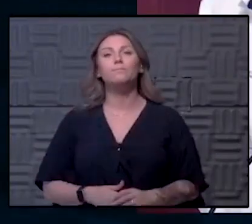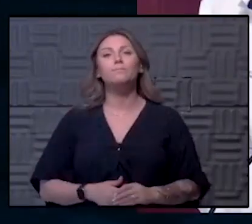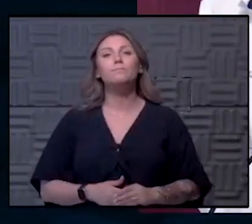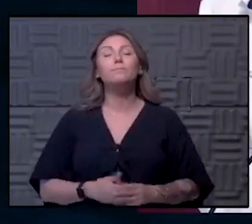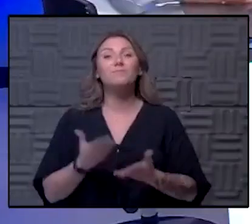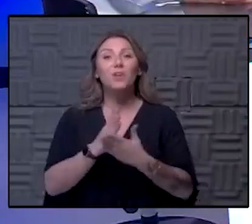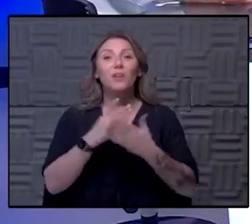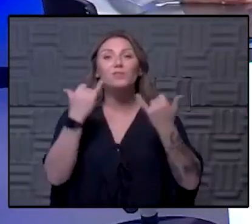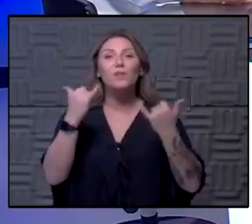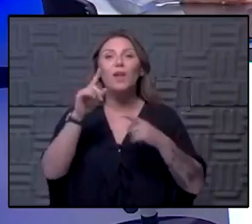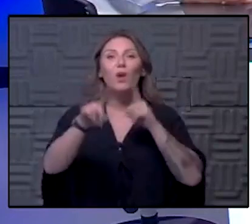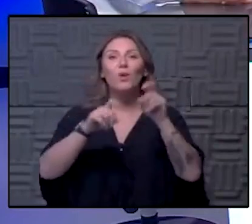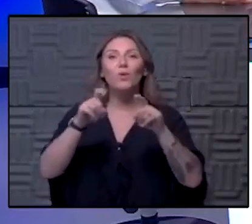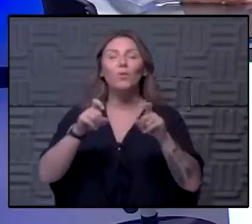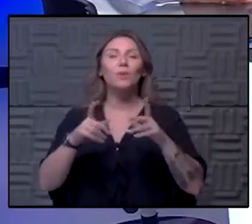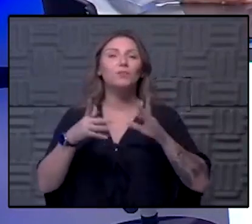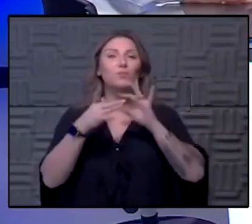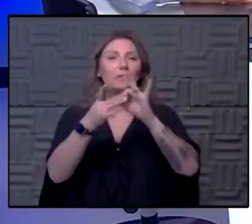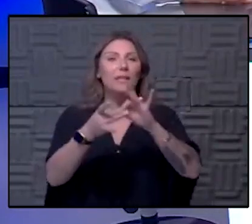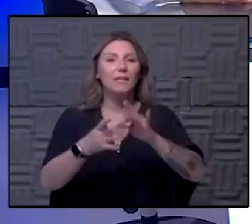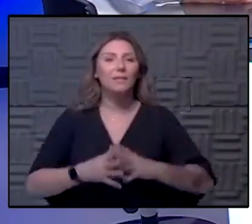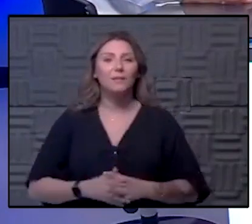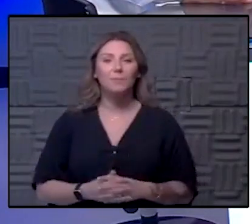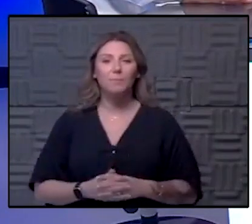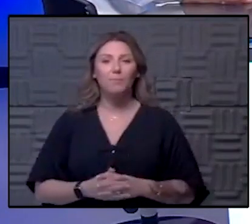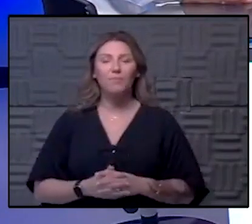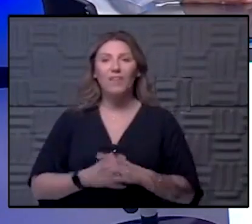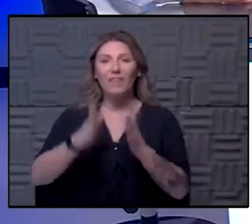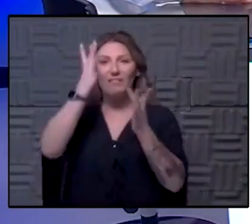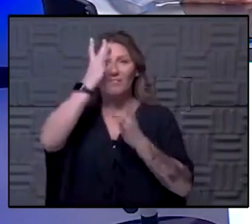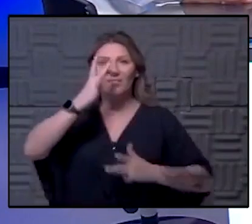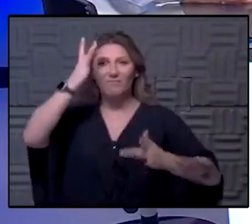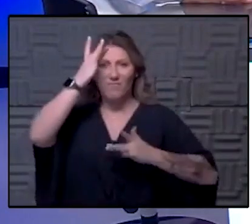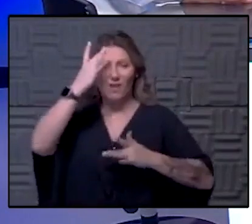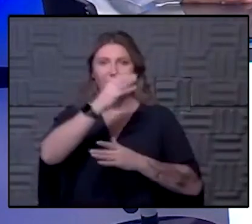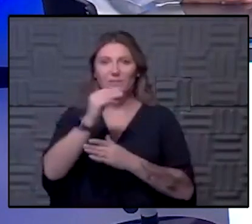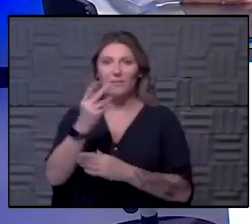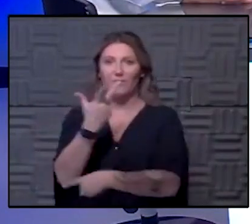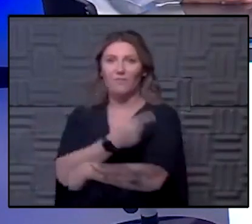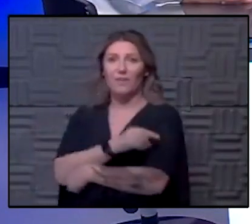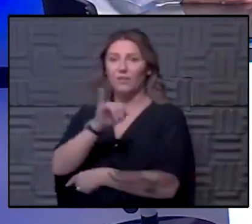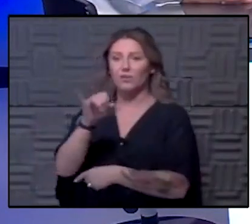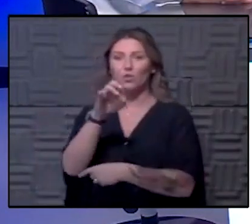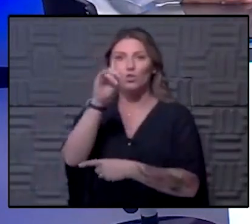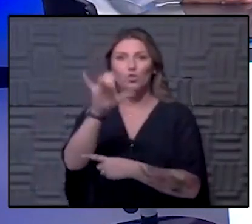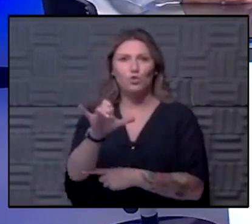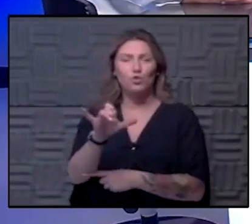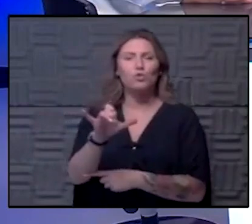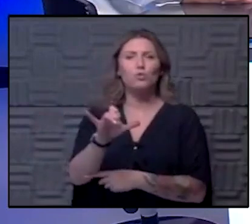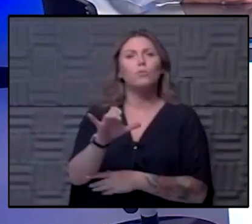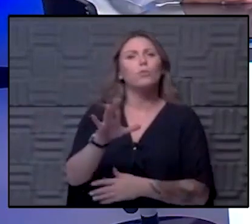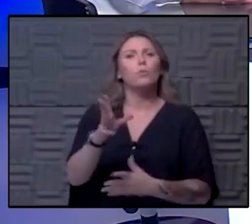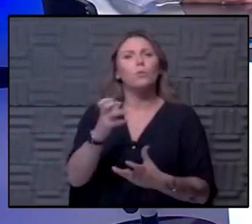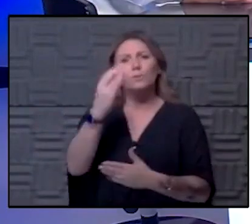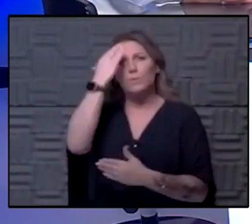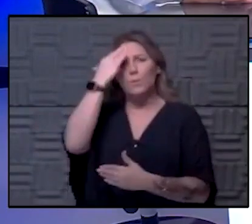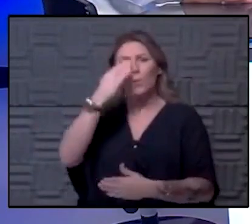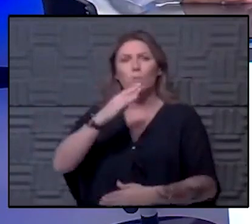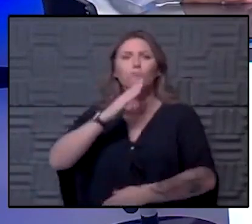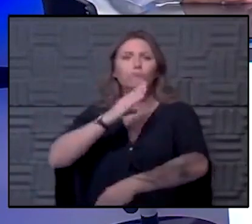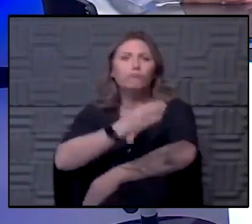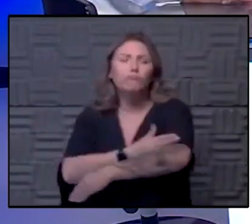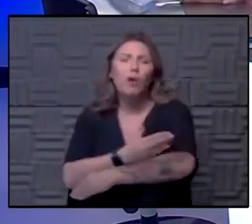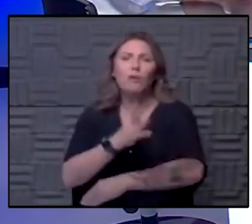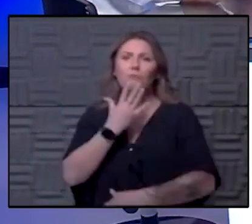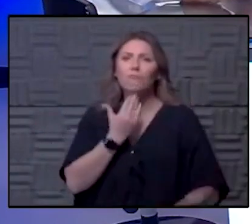Right. Now we've got some questions that are on the virus and the vaccine. Judy wants to know, my daughter is 15 and she is chomping at